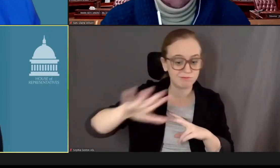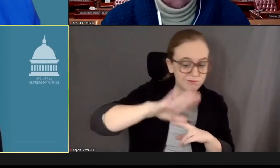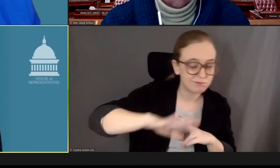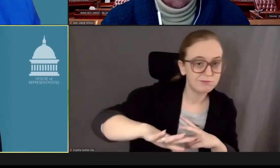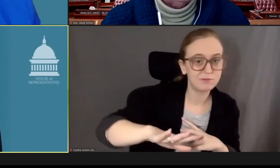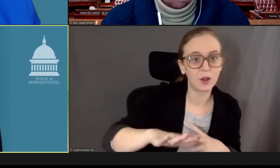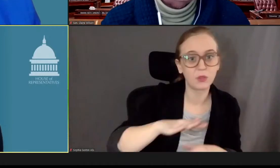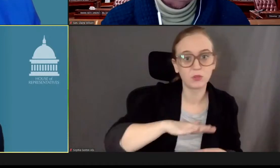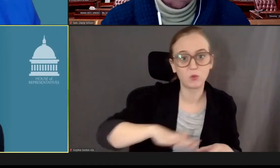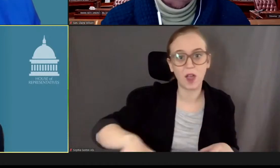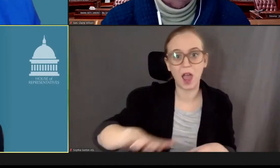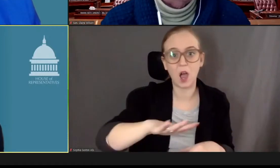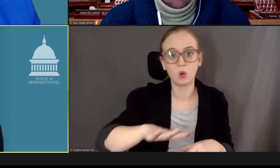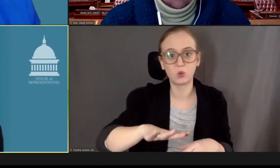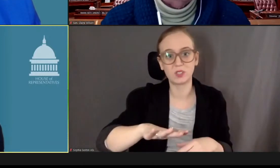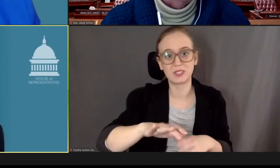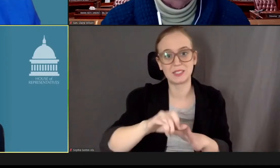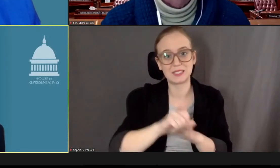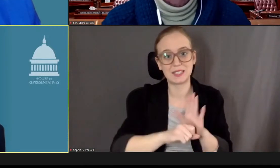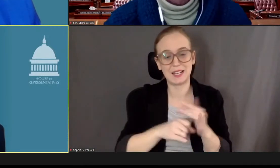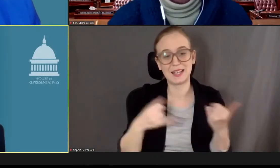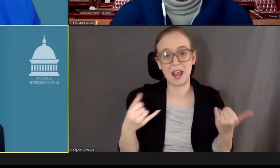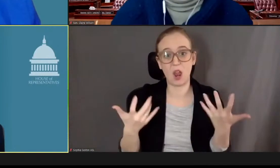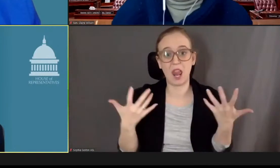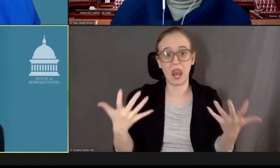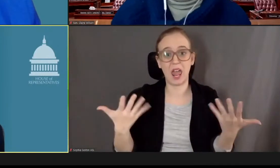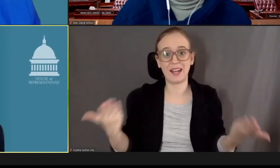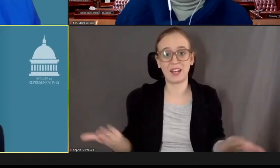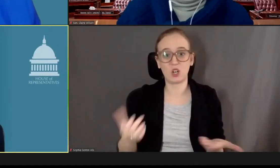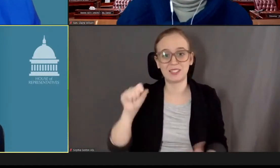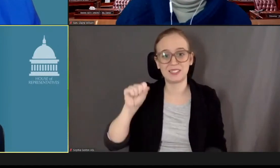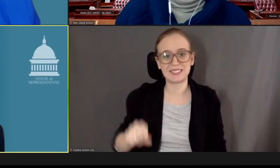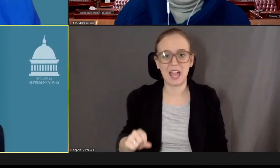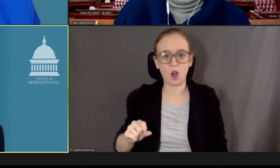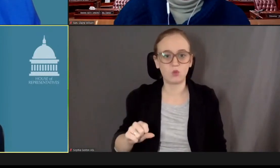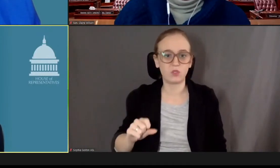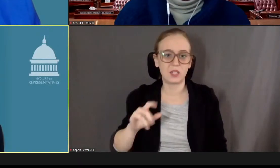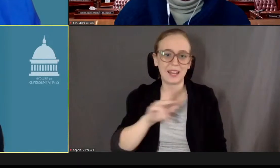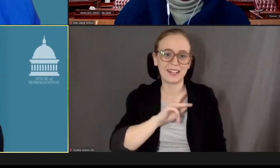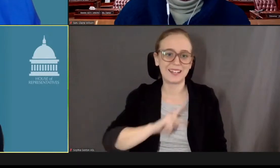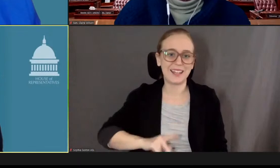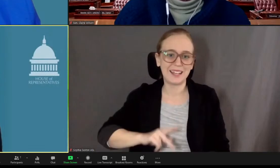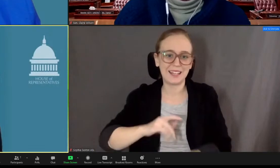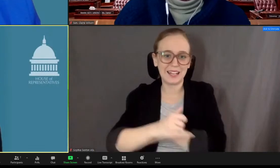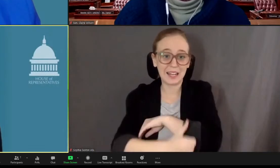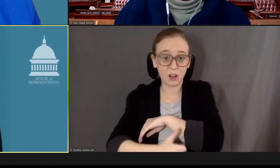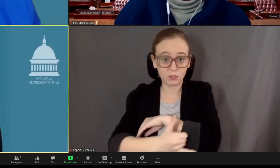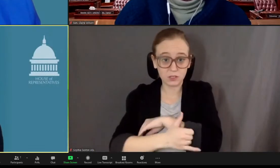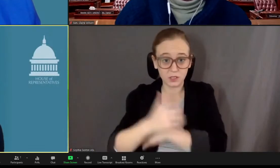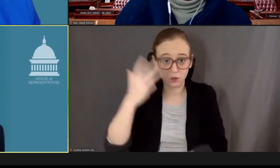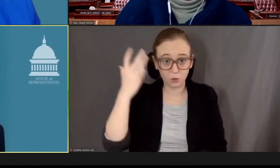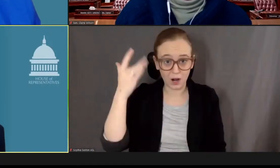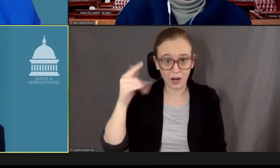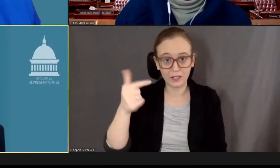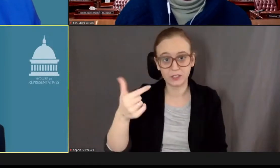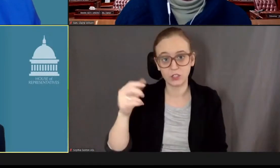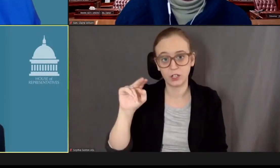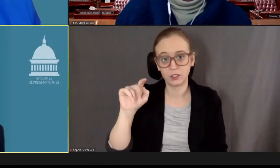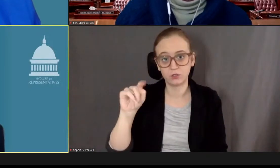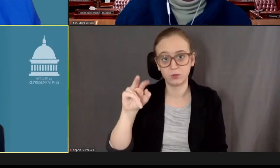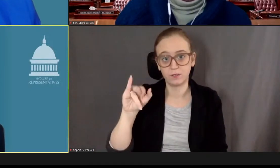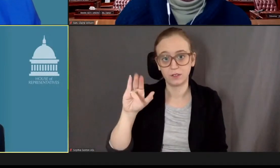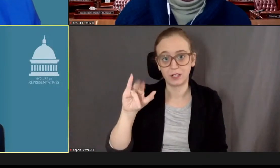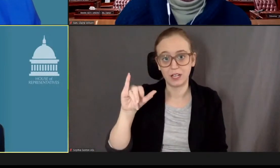South King County because of gentrification. We also need to look directly at how we're providing equity